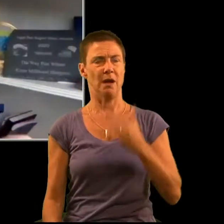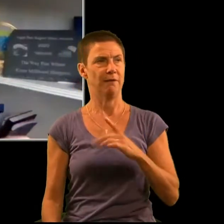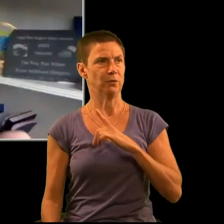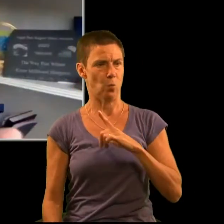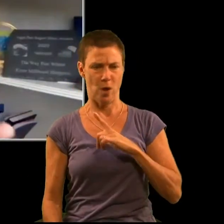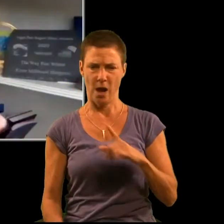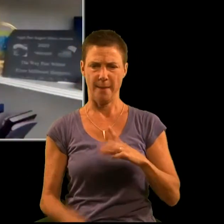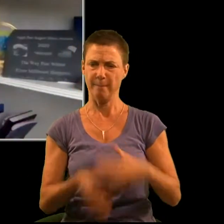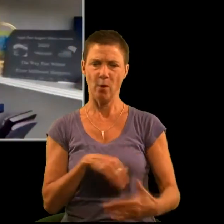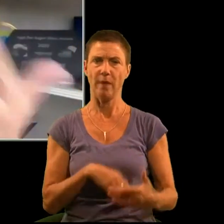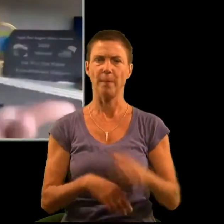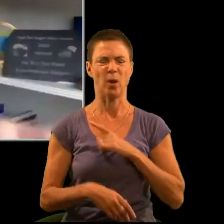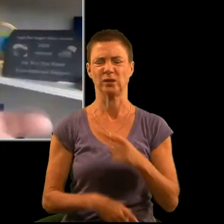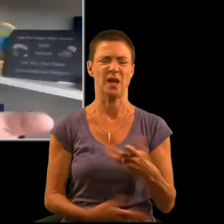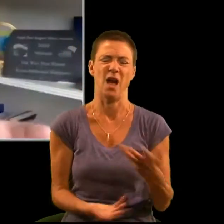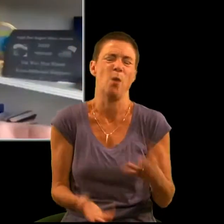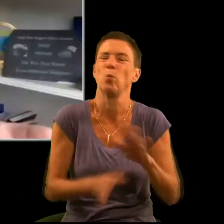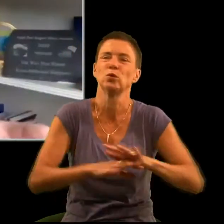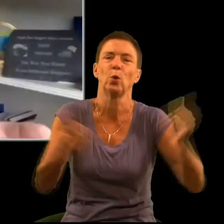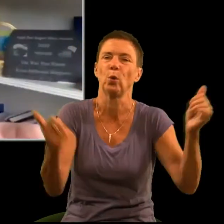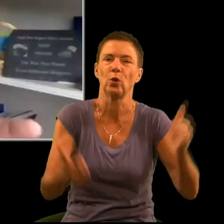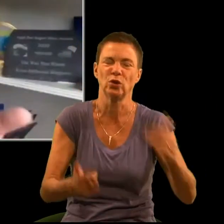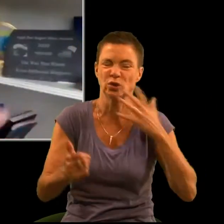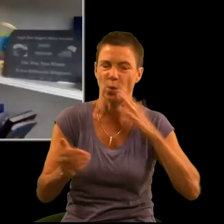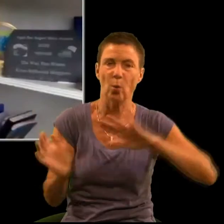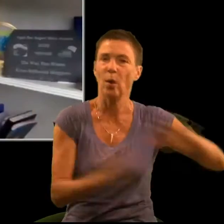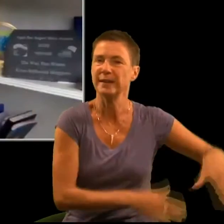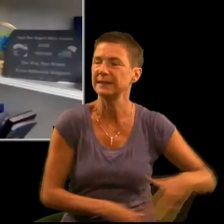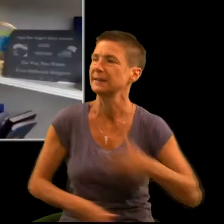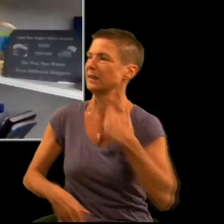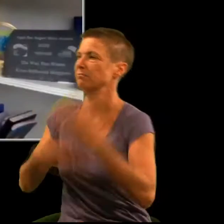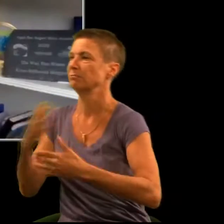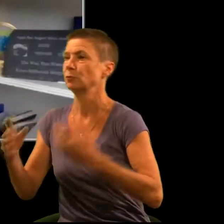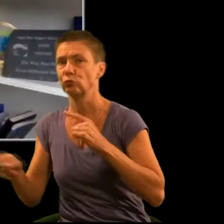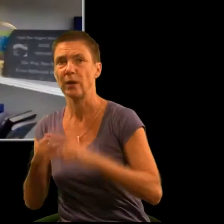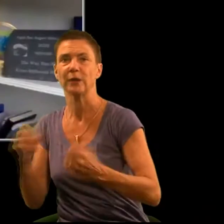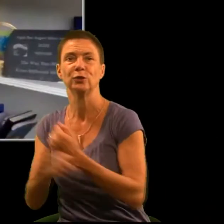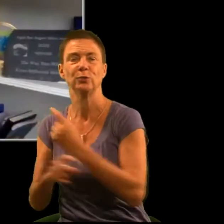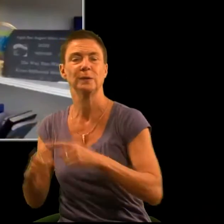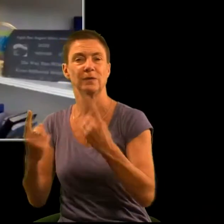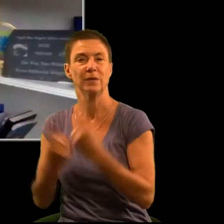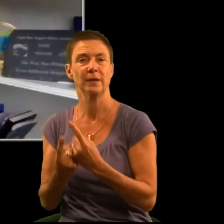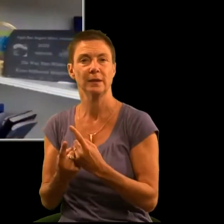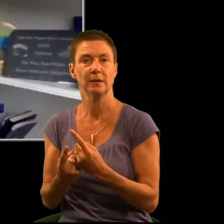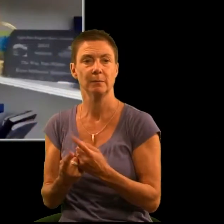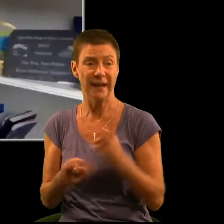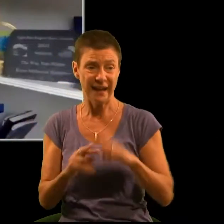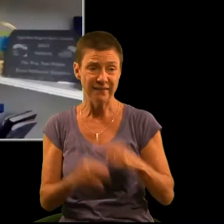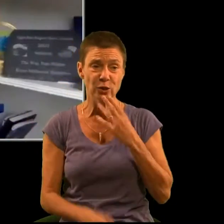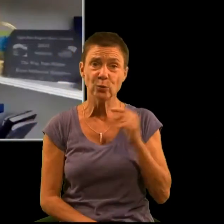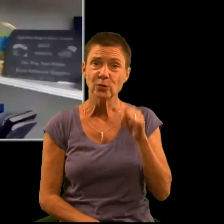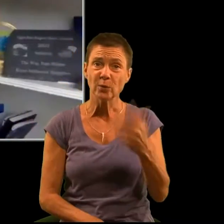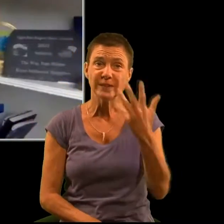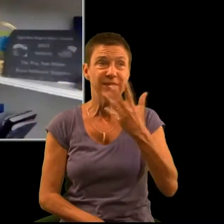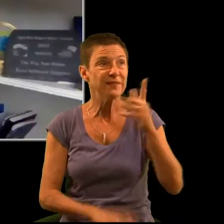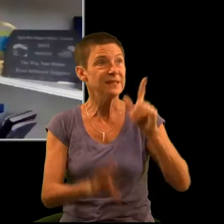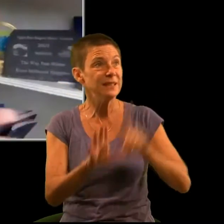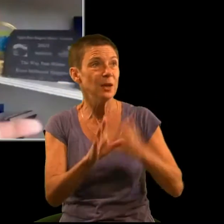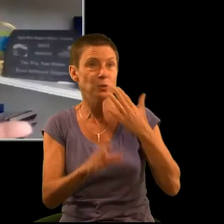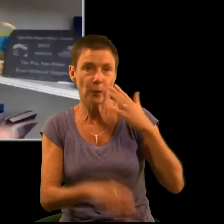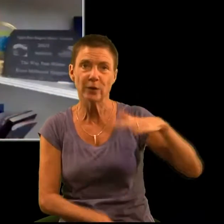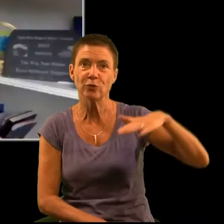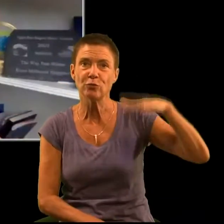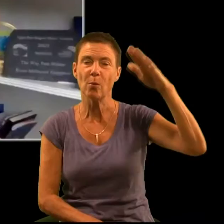time into that? Because I wasn't good enough. But if I'd used those, 15 years that I essentially